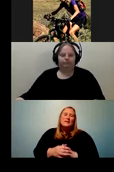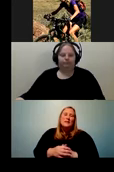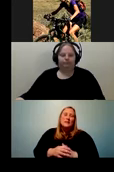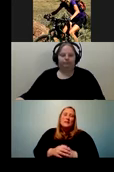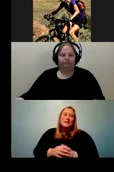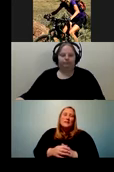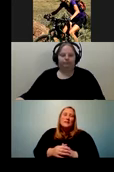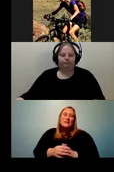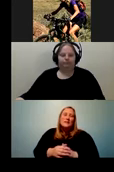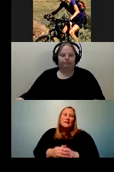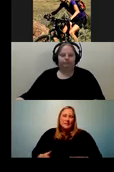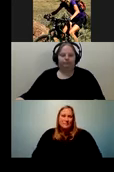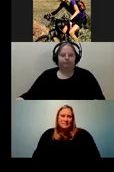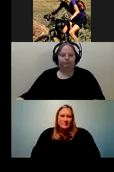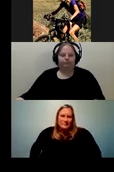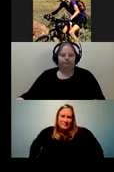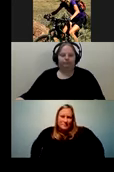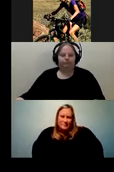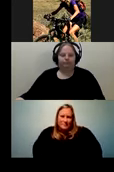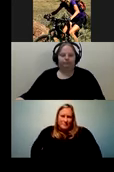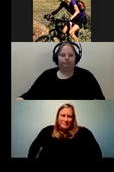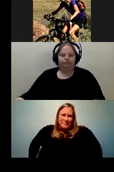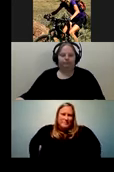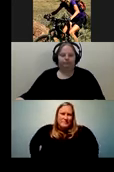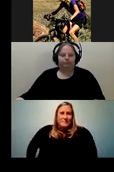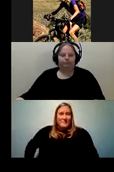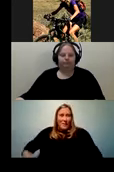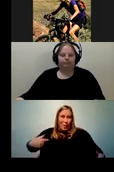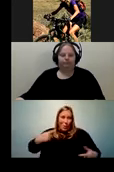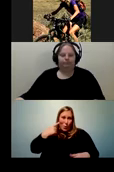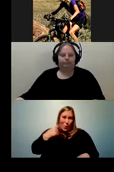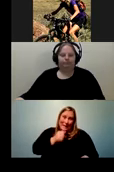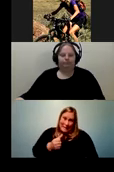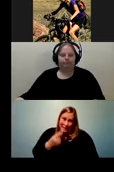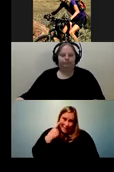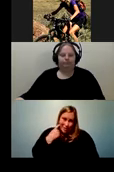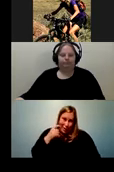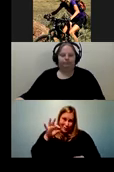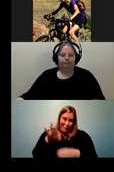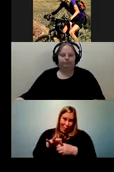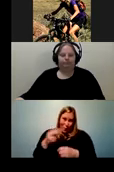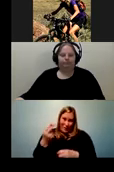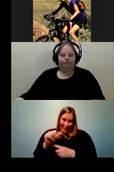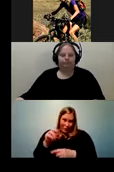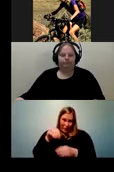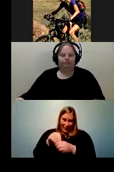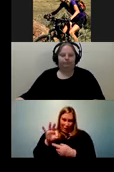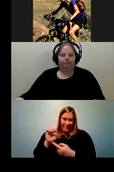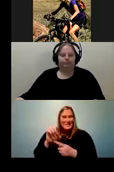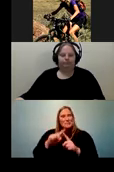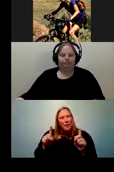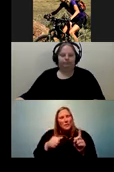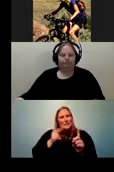have that effect, thank goodness, where we just voted Hitler into office. But what we do see is that we're going